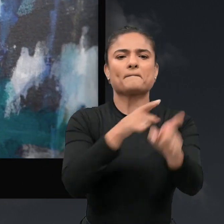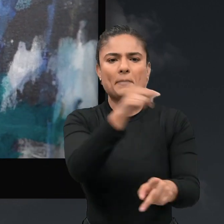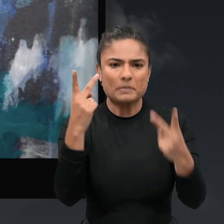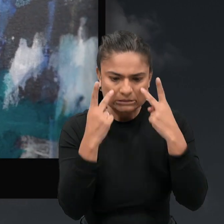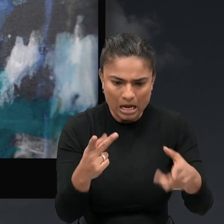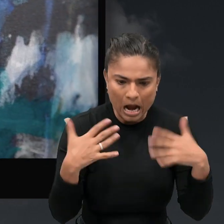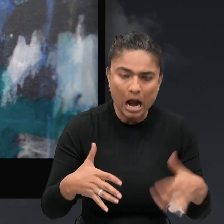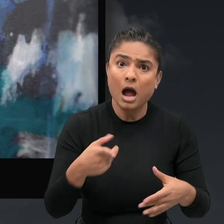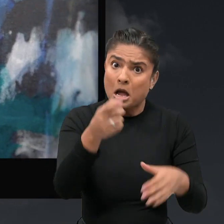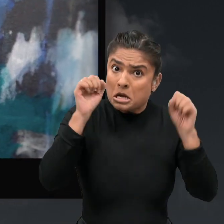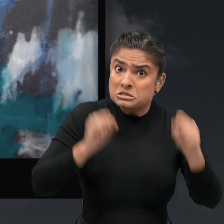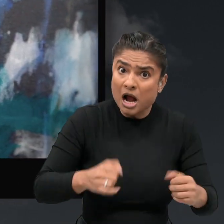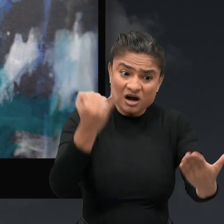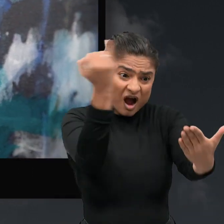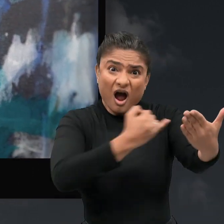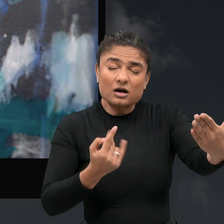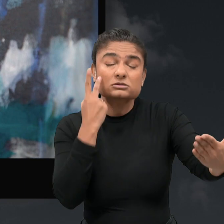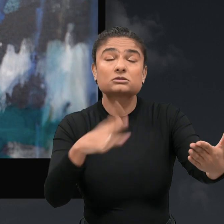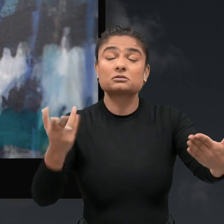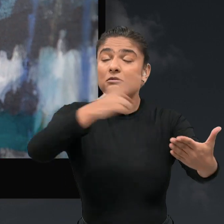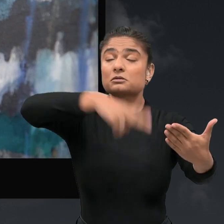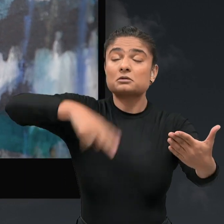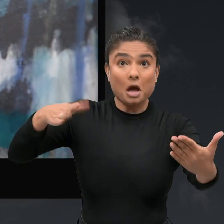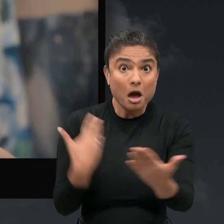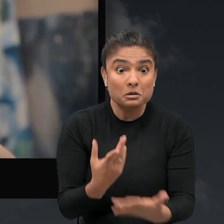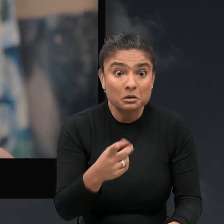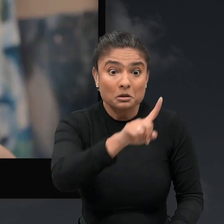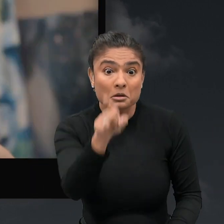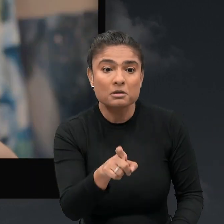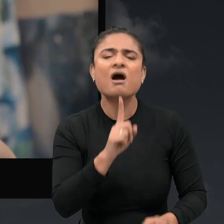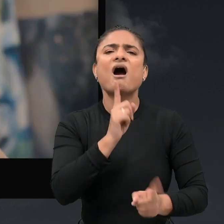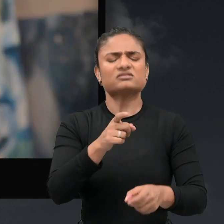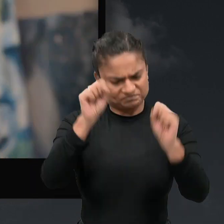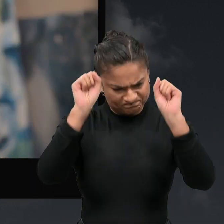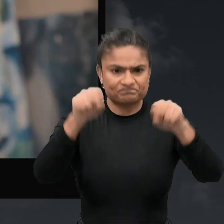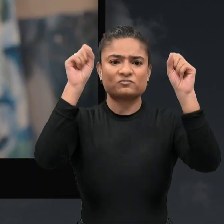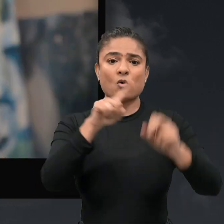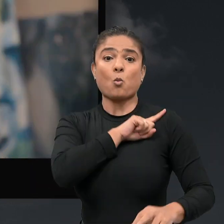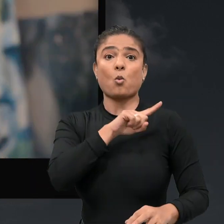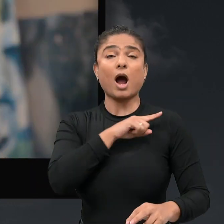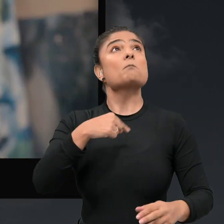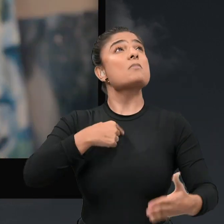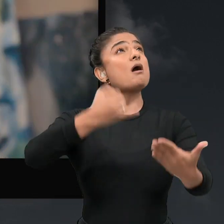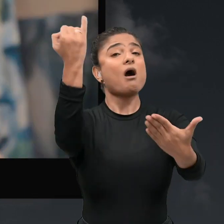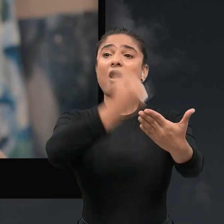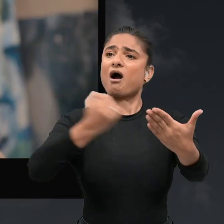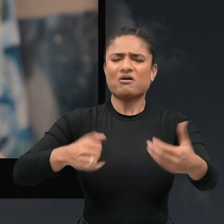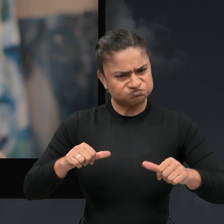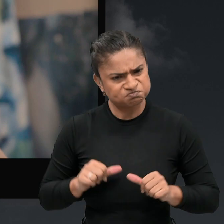for myself, can I still be an artist without vision? The answer is, of course, yes, because I can still make